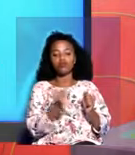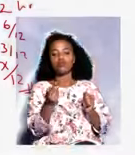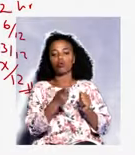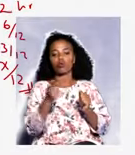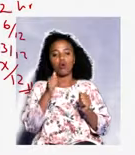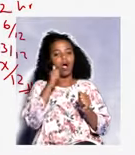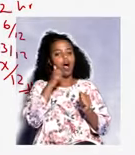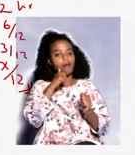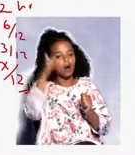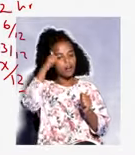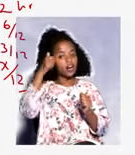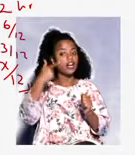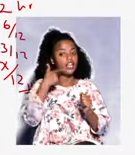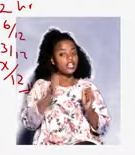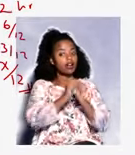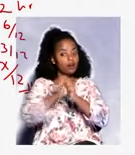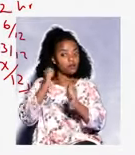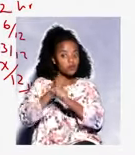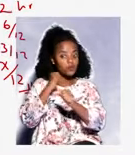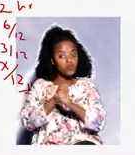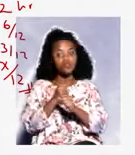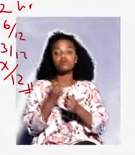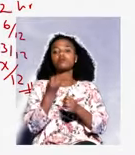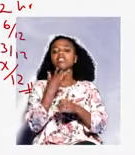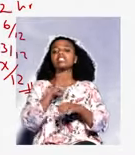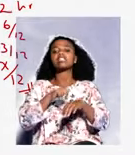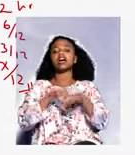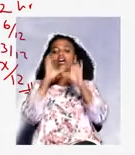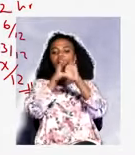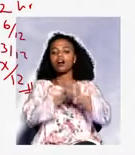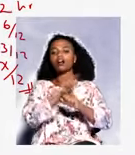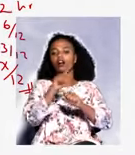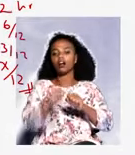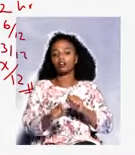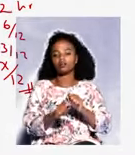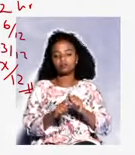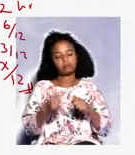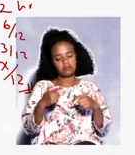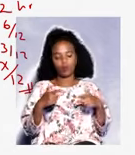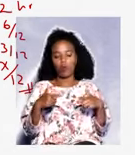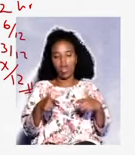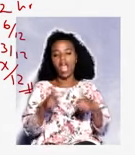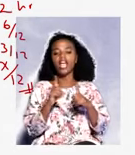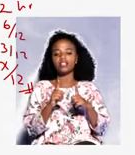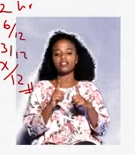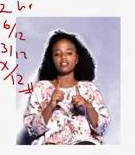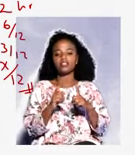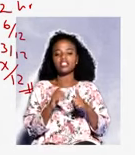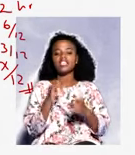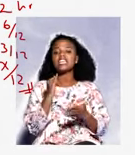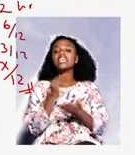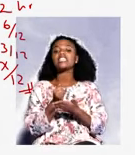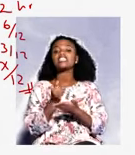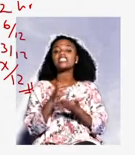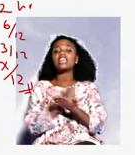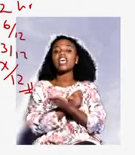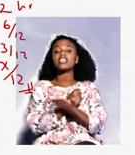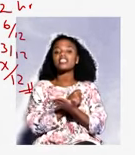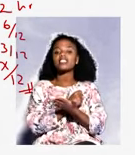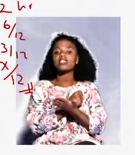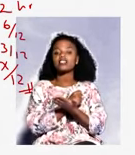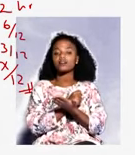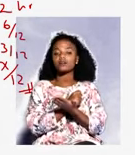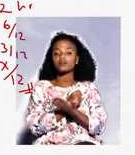together. So let's assume it takes